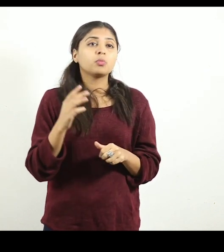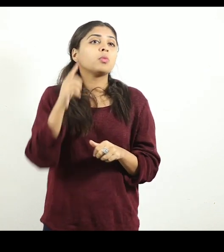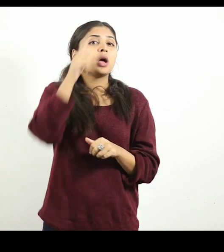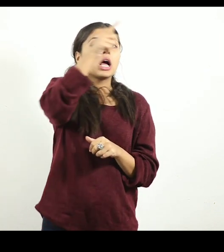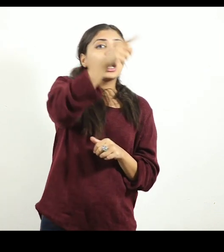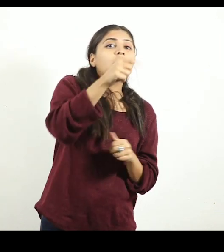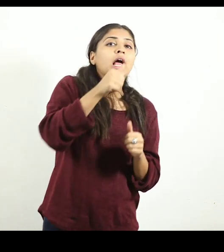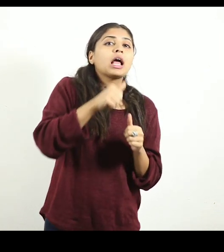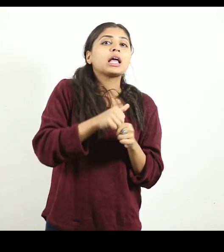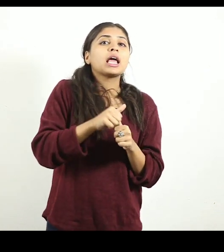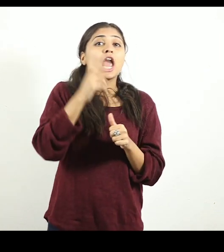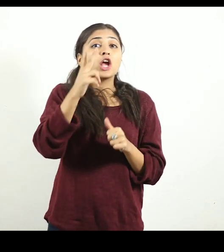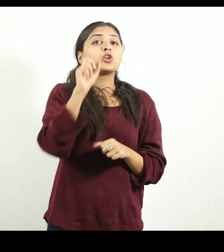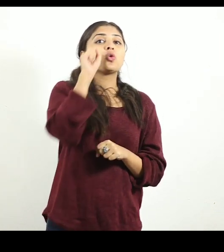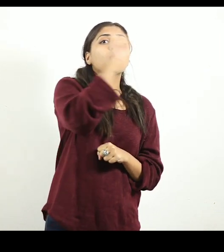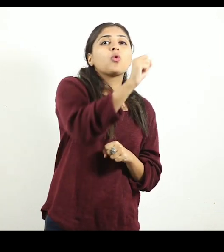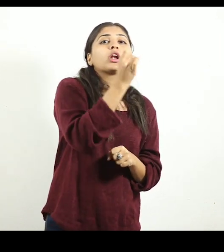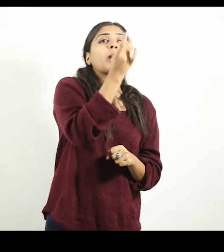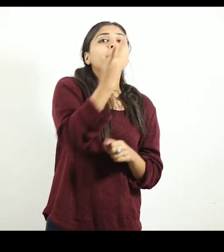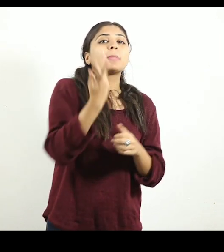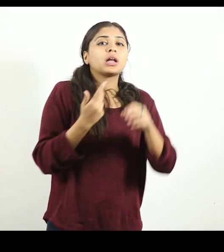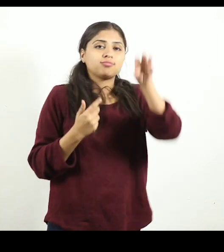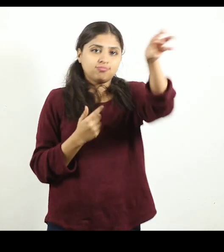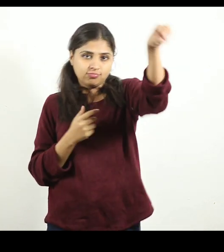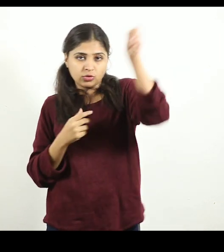that value in the calculation.